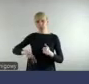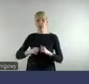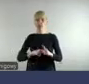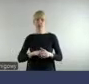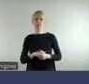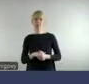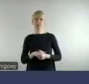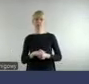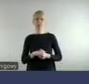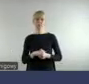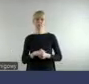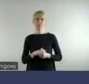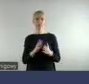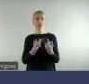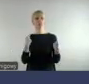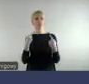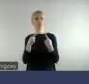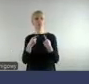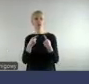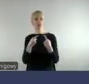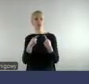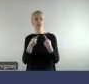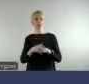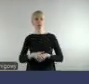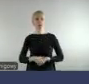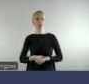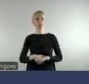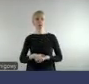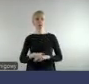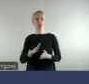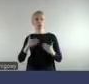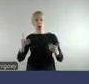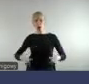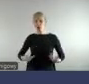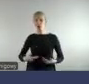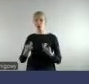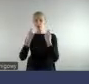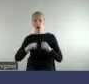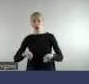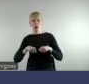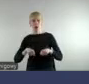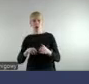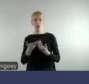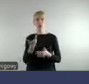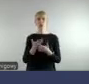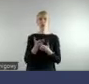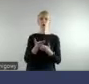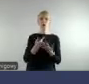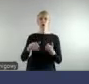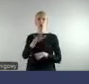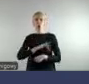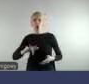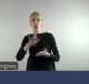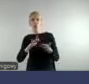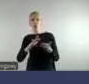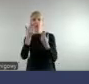health, agriculture, environment, education, social services, legal, and also the emergency